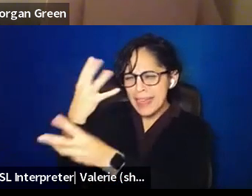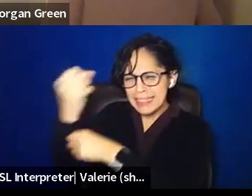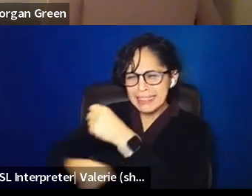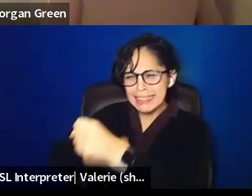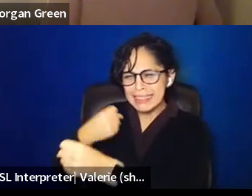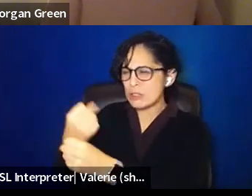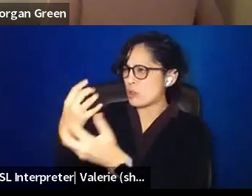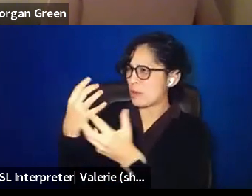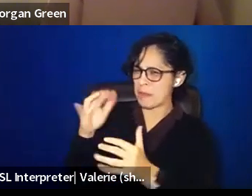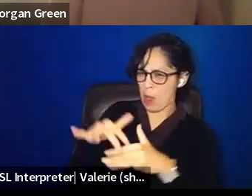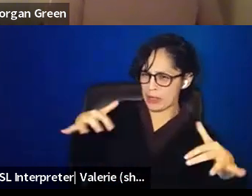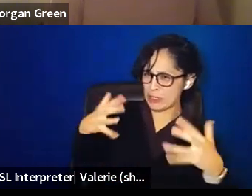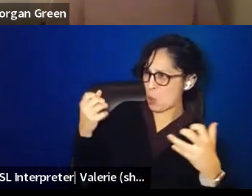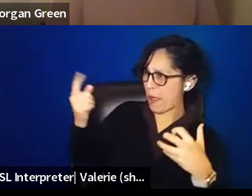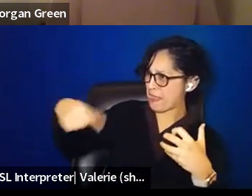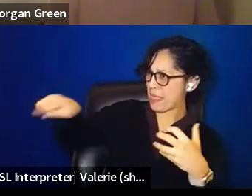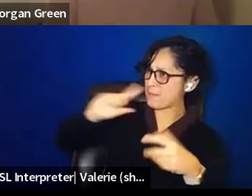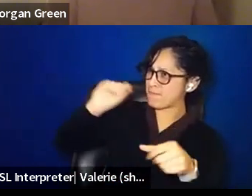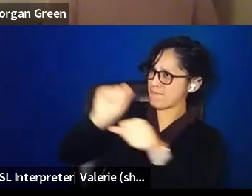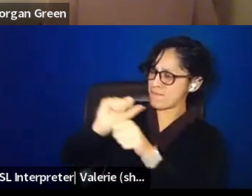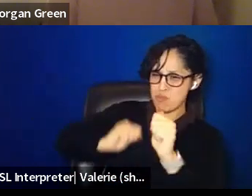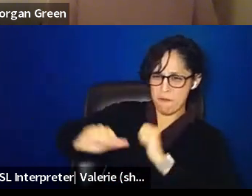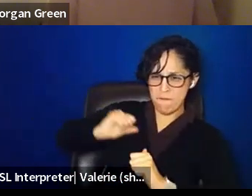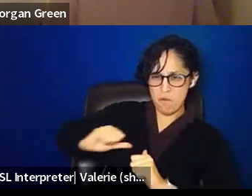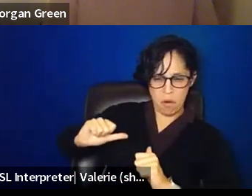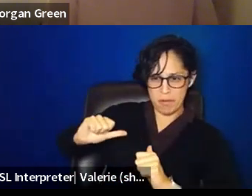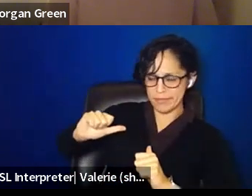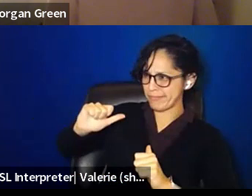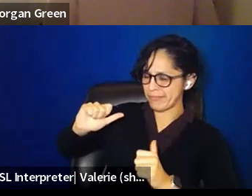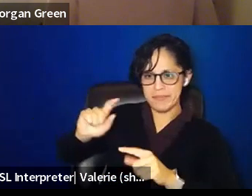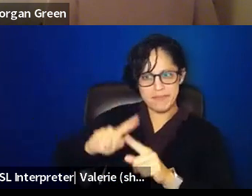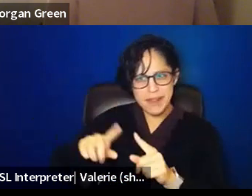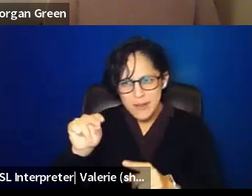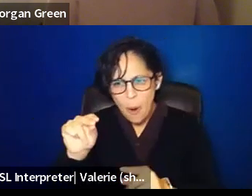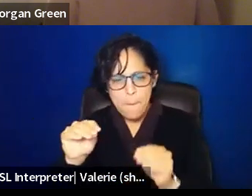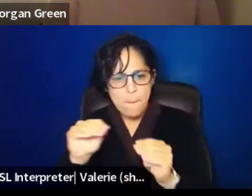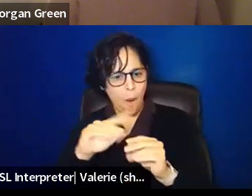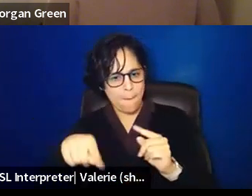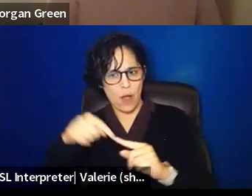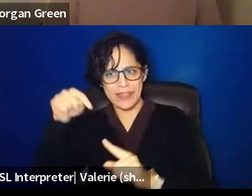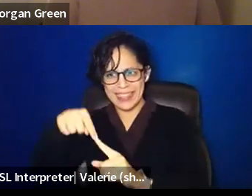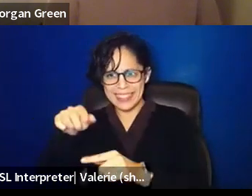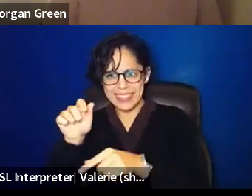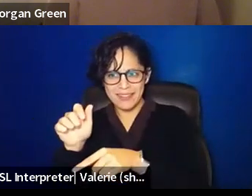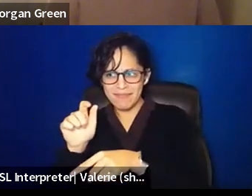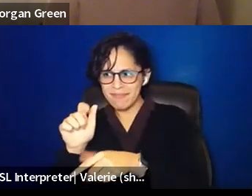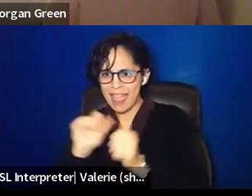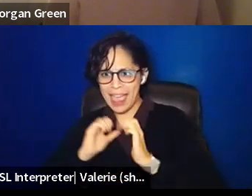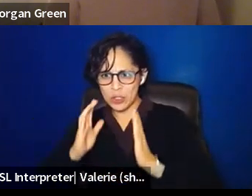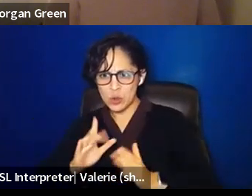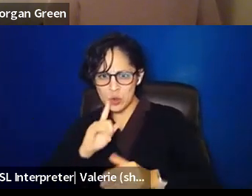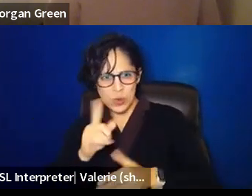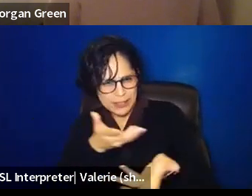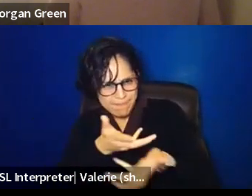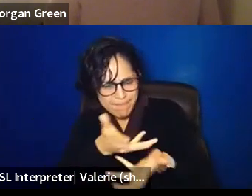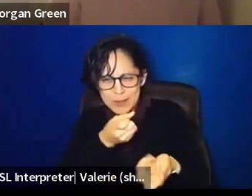this actor has been part of the growth of a group of actors together and a real commitment to learning and training.